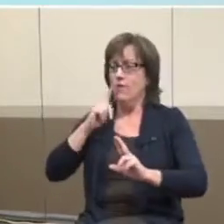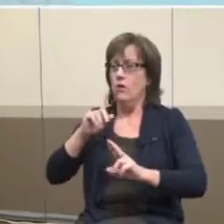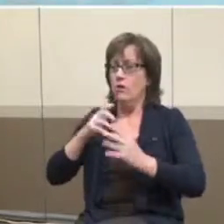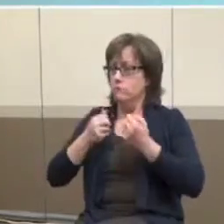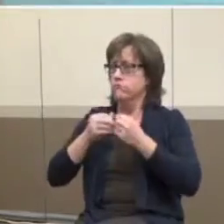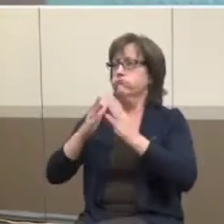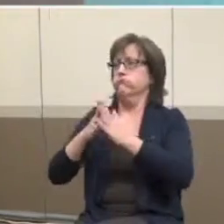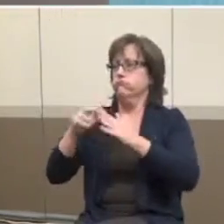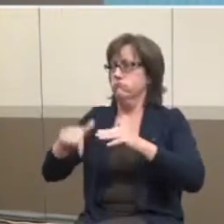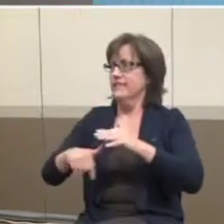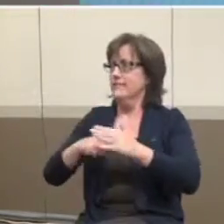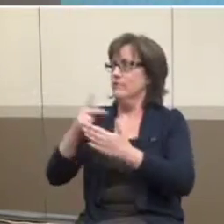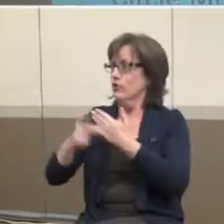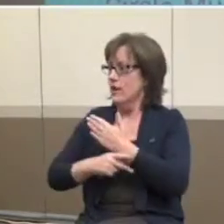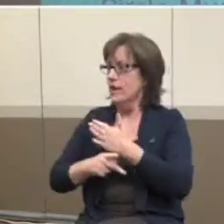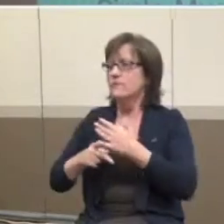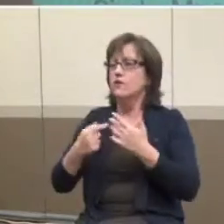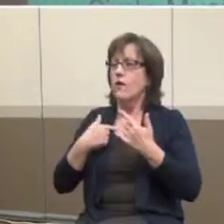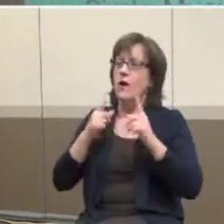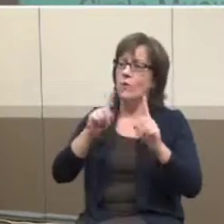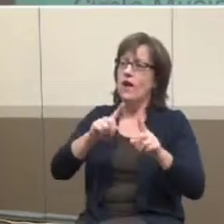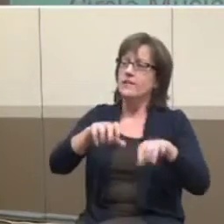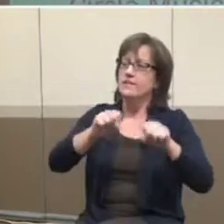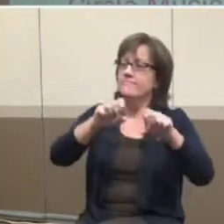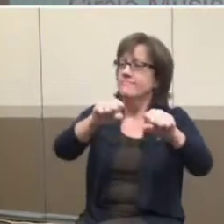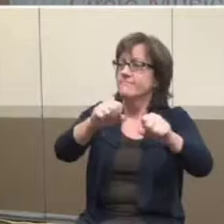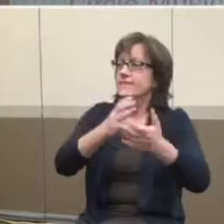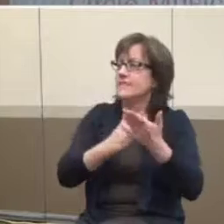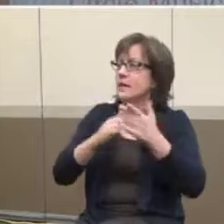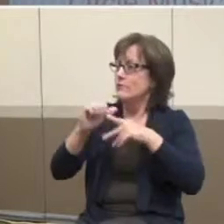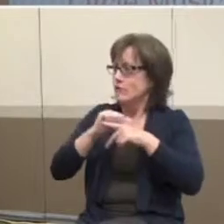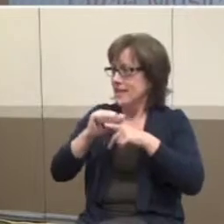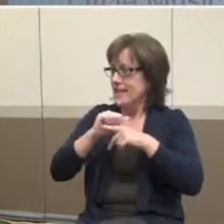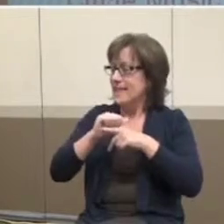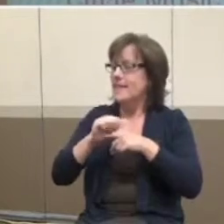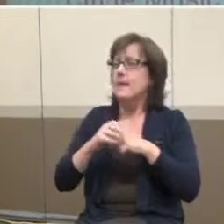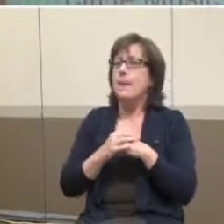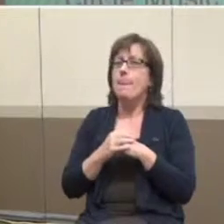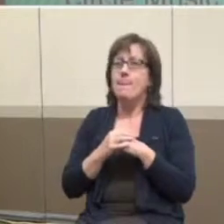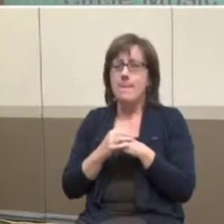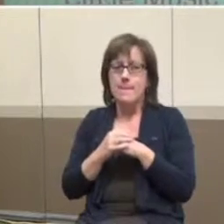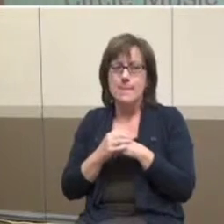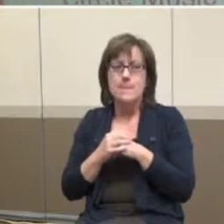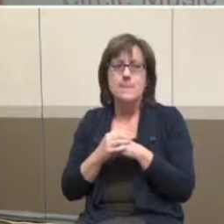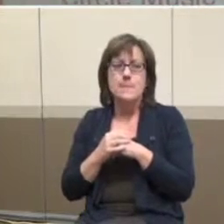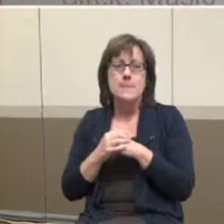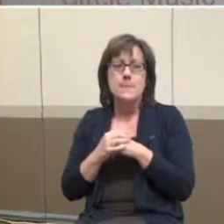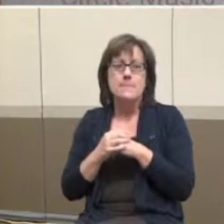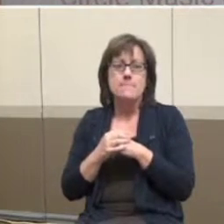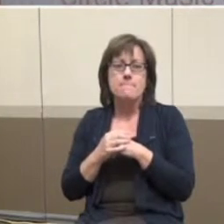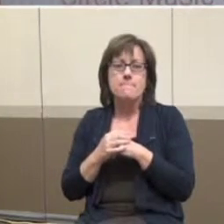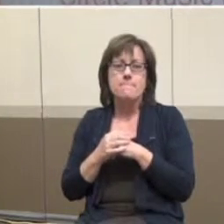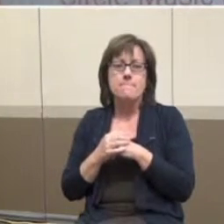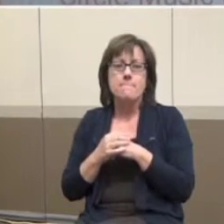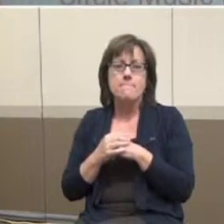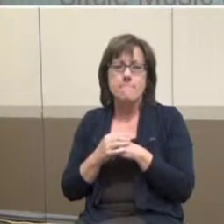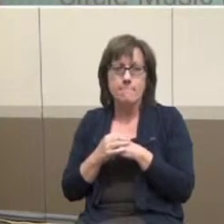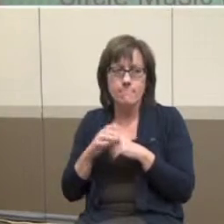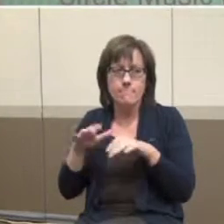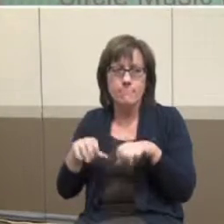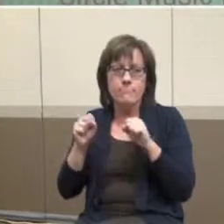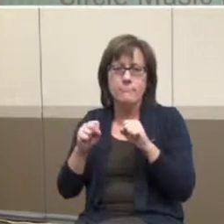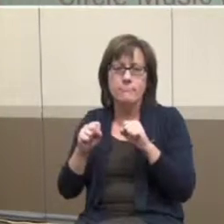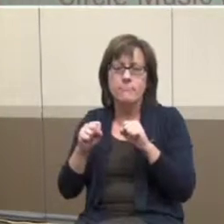I went and got some training, and I'm going to talk just real briefly about the training that I was a part of. I went through a